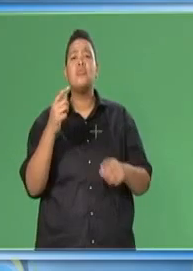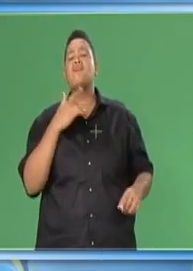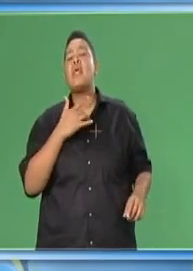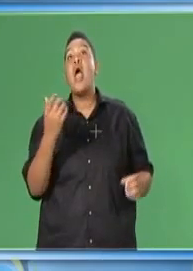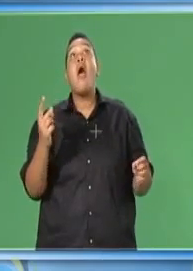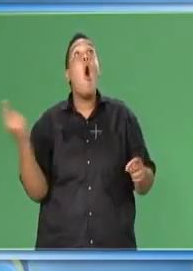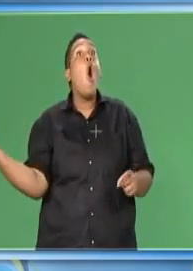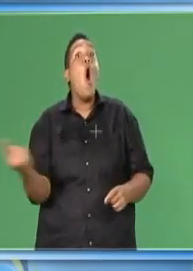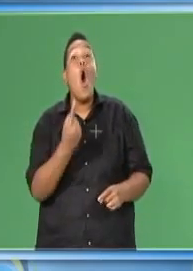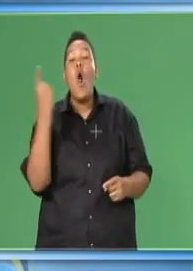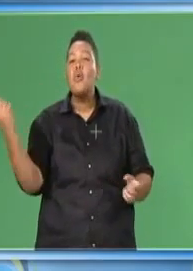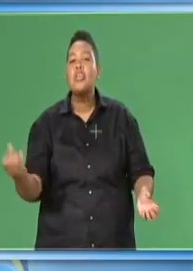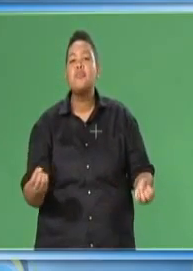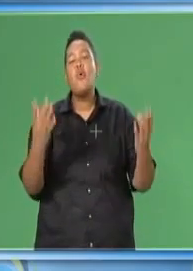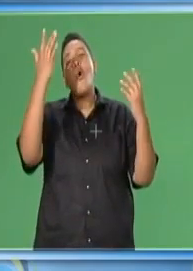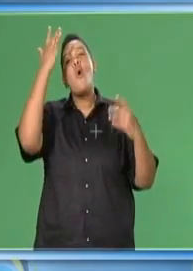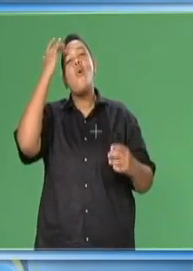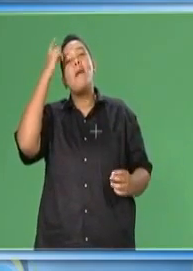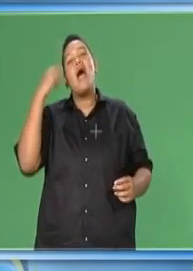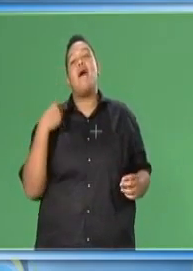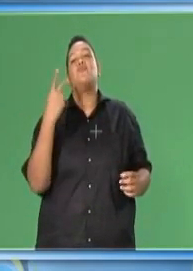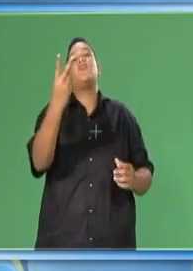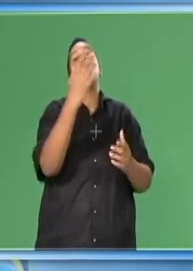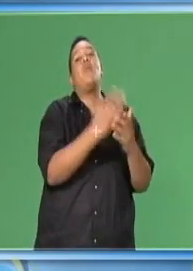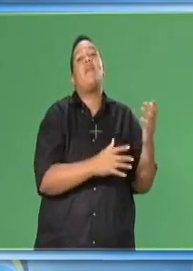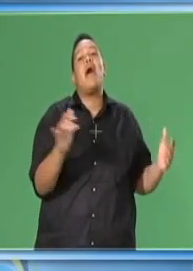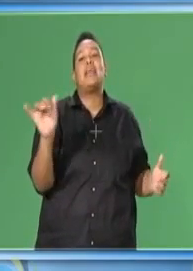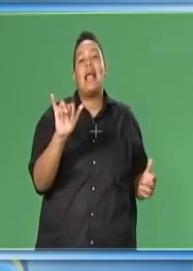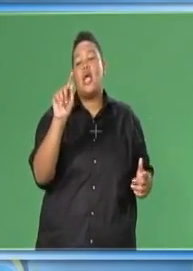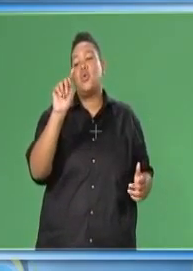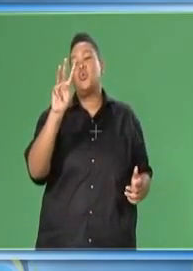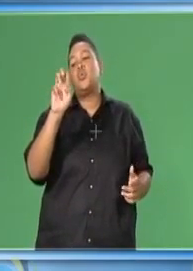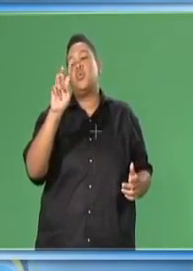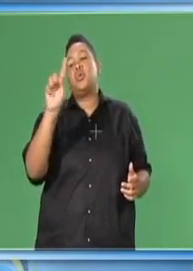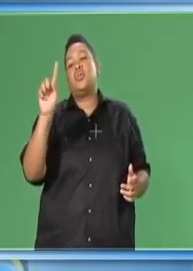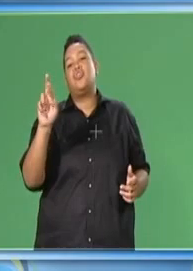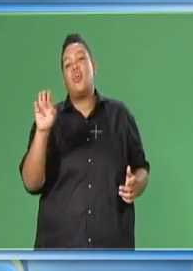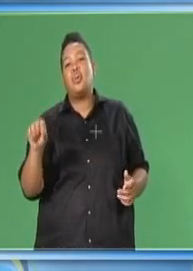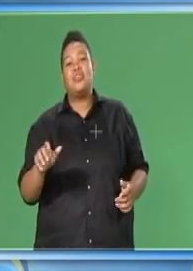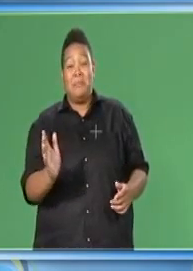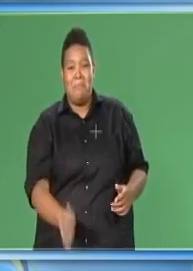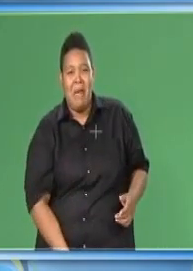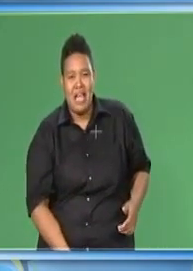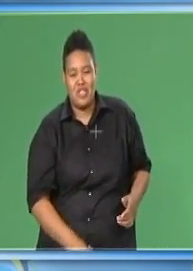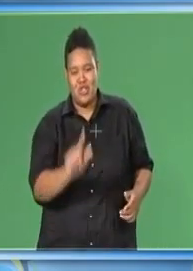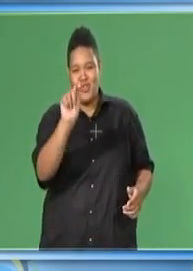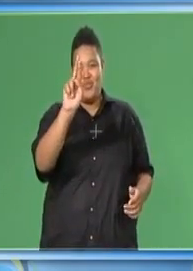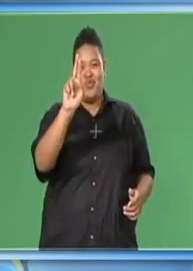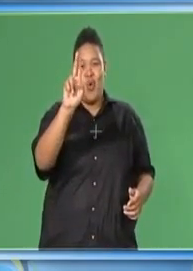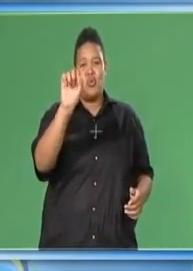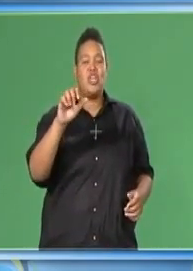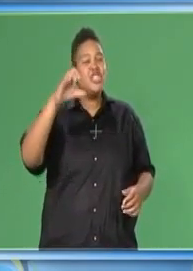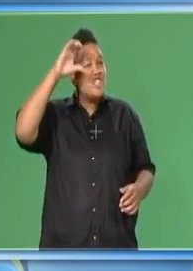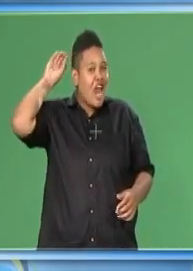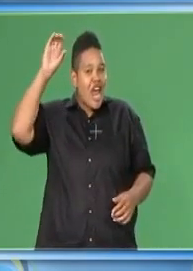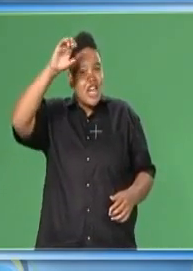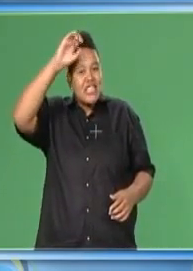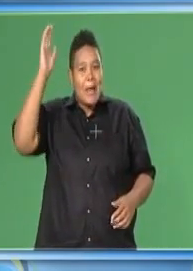to be, other verbs often used as linking verbs include feel, smell, taste, look,